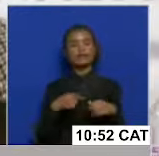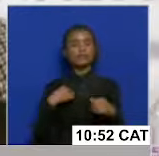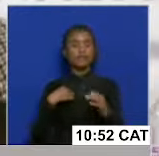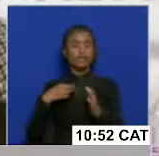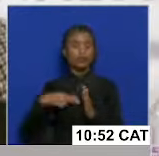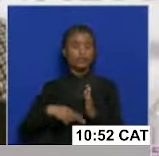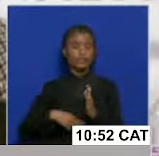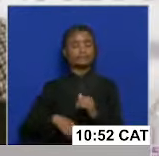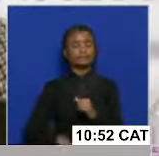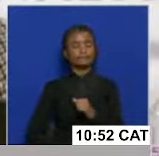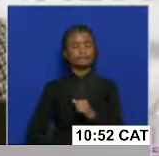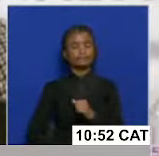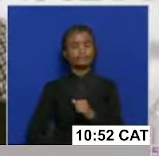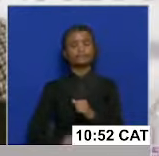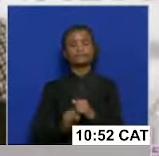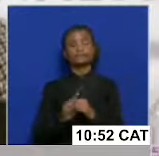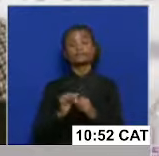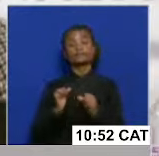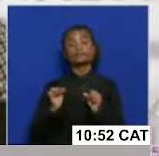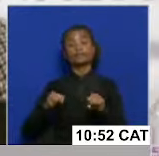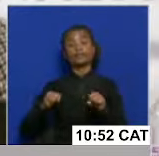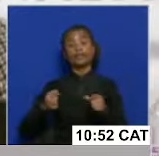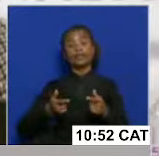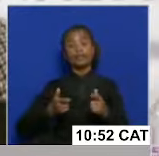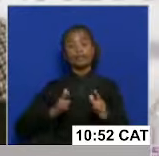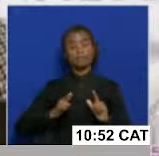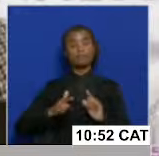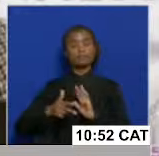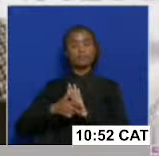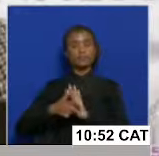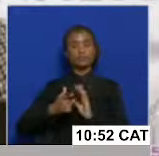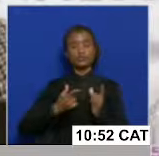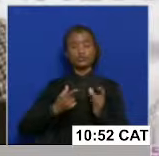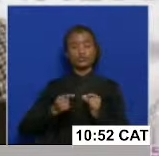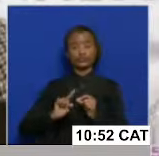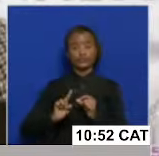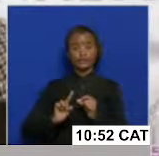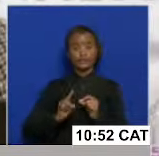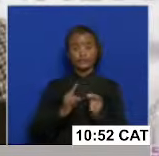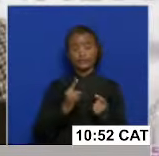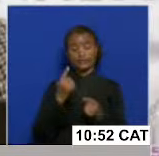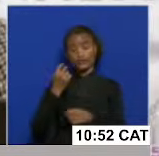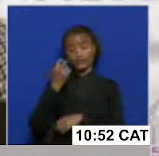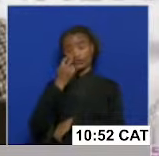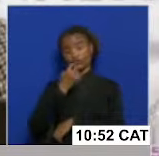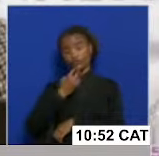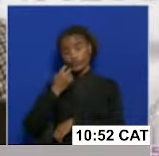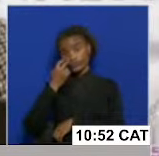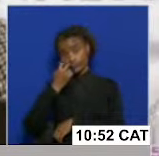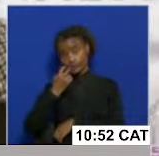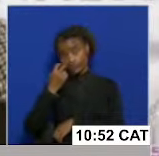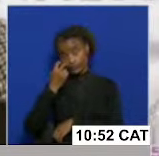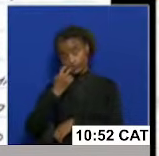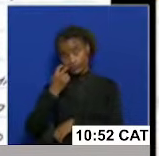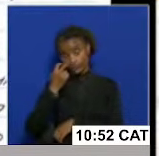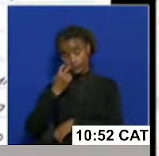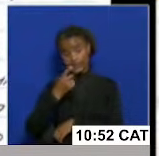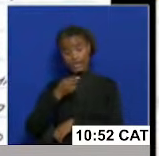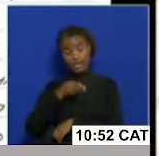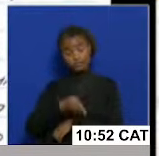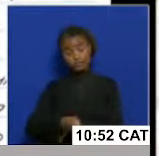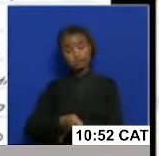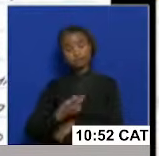us permission to search, and in his presence we found stones, full stop.